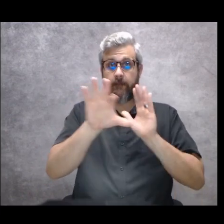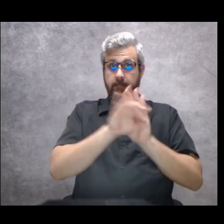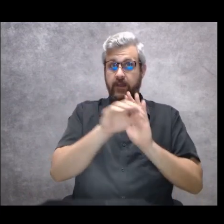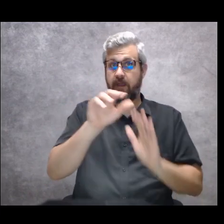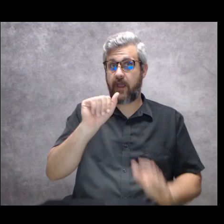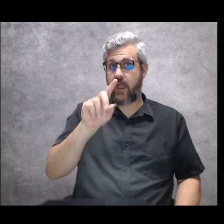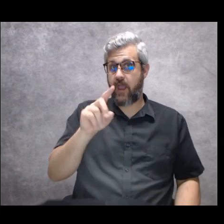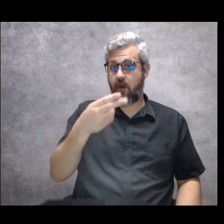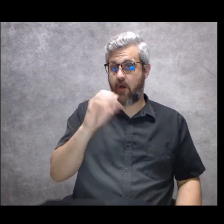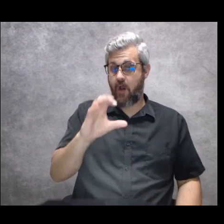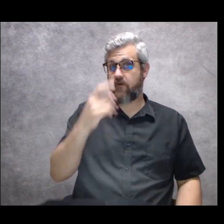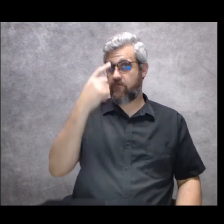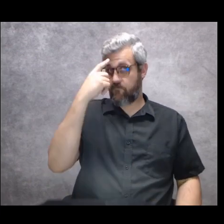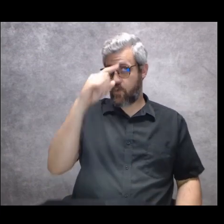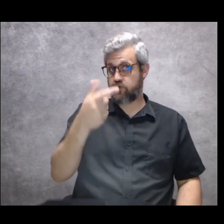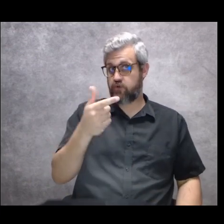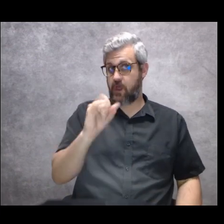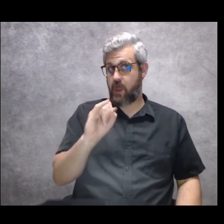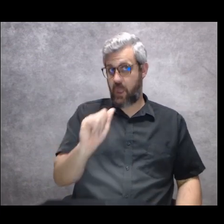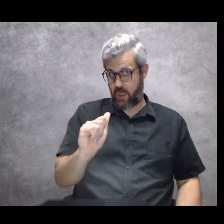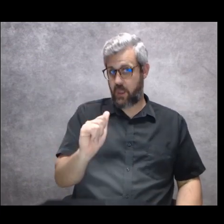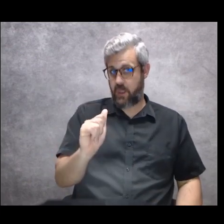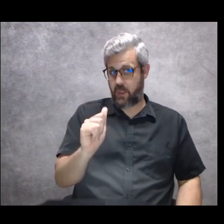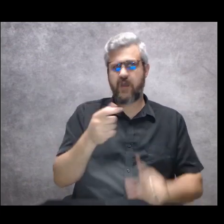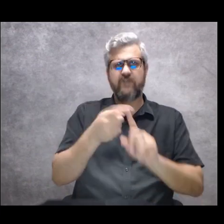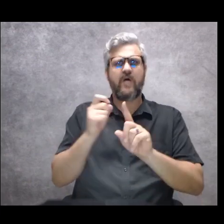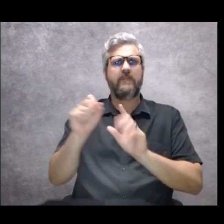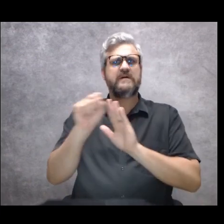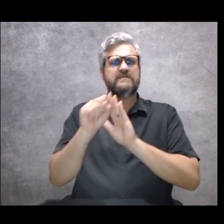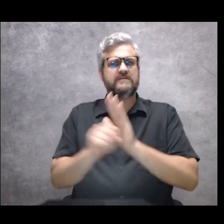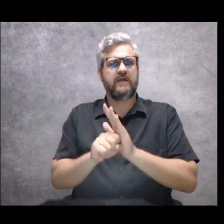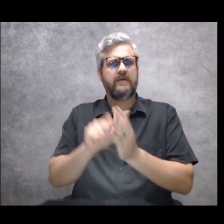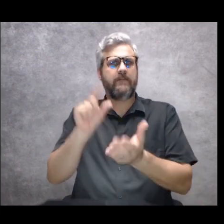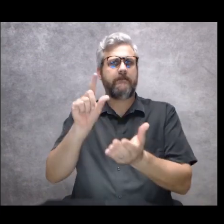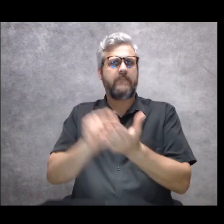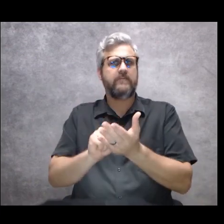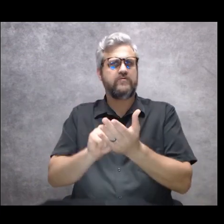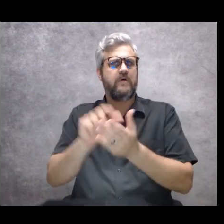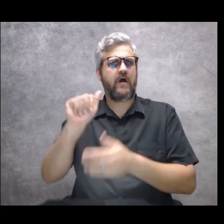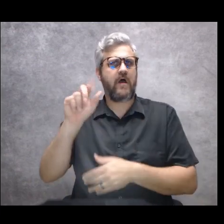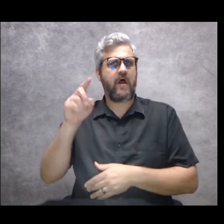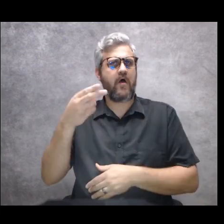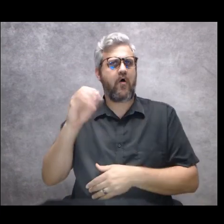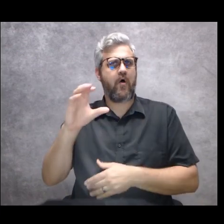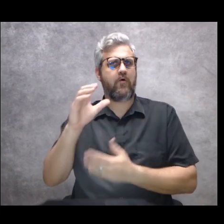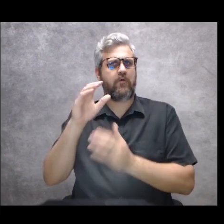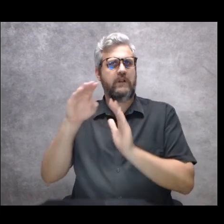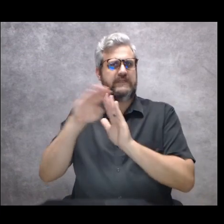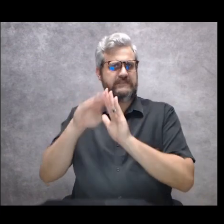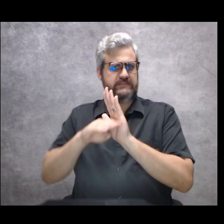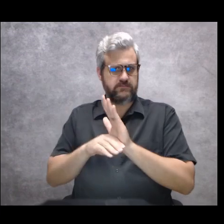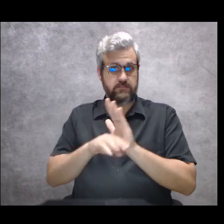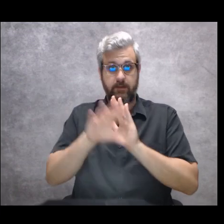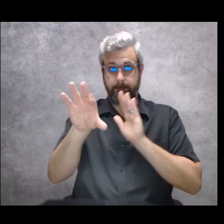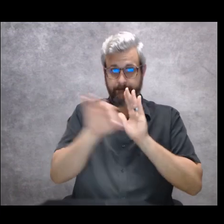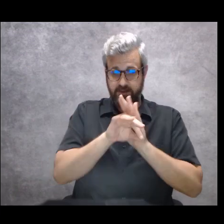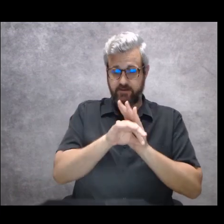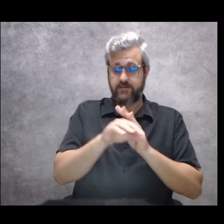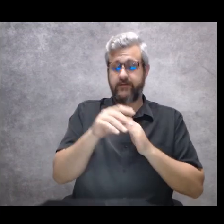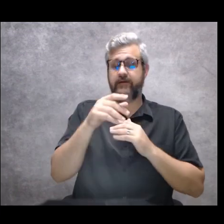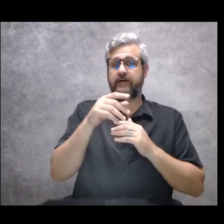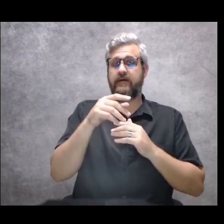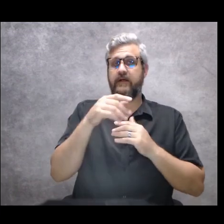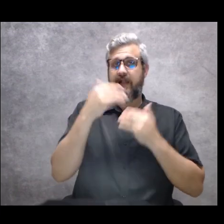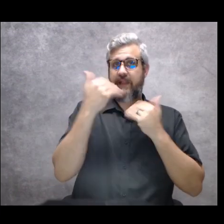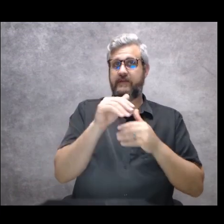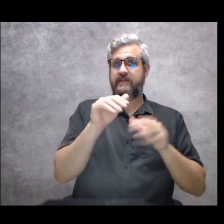hoc for GIA from the State Published Ad hoc list. Select Delimited Values,